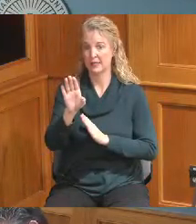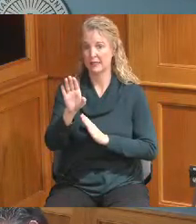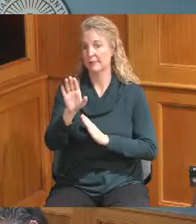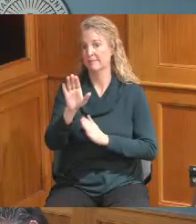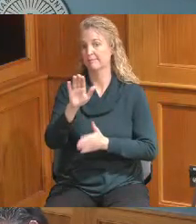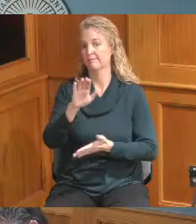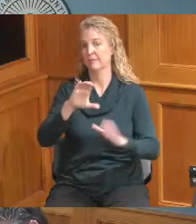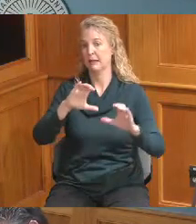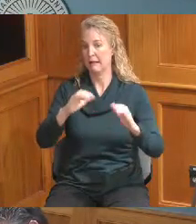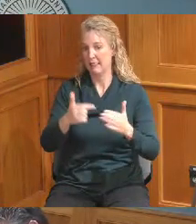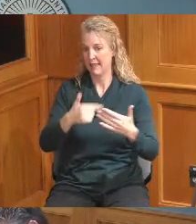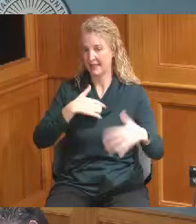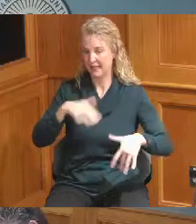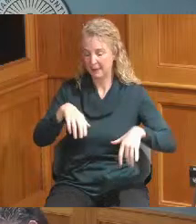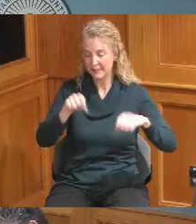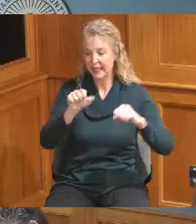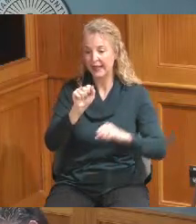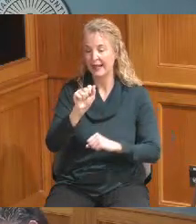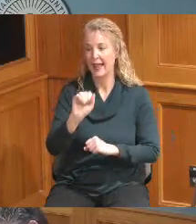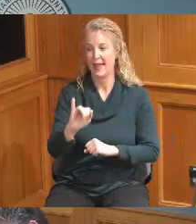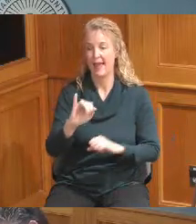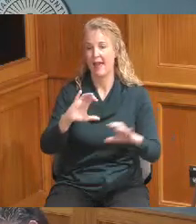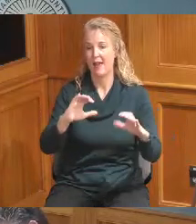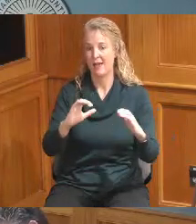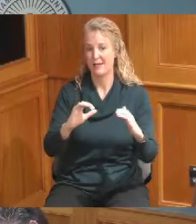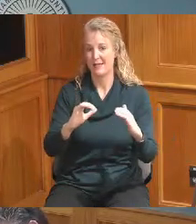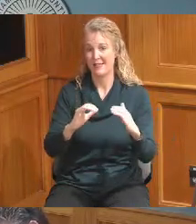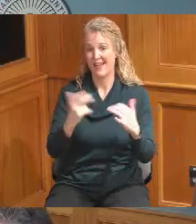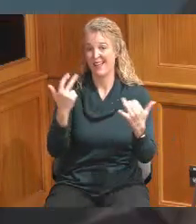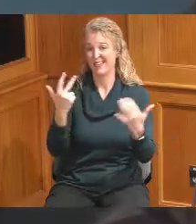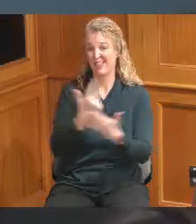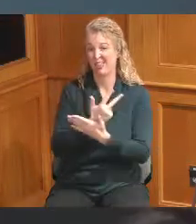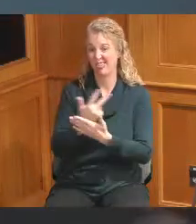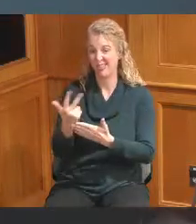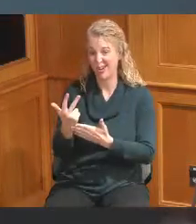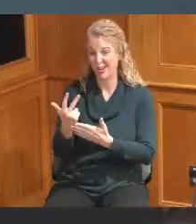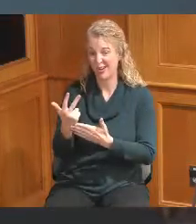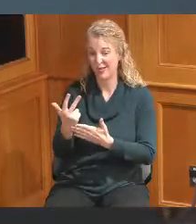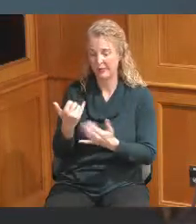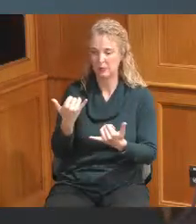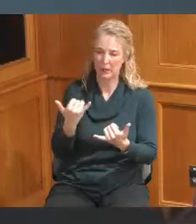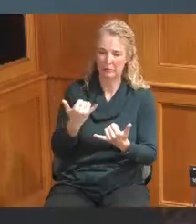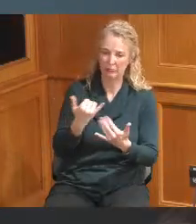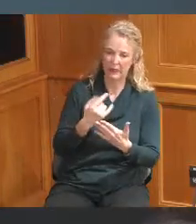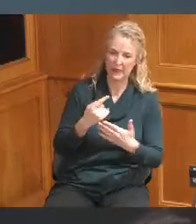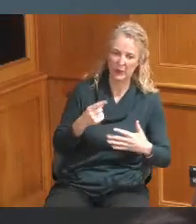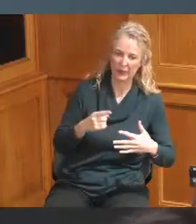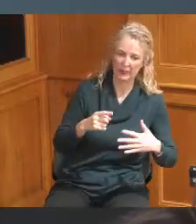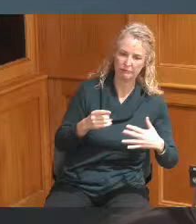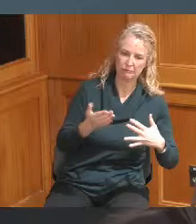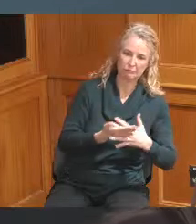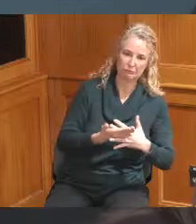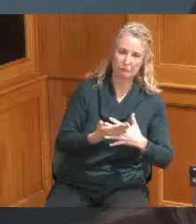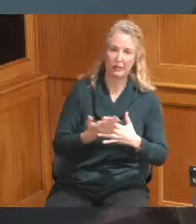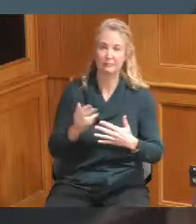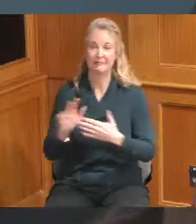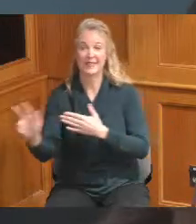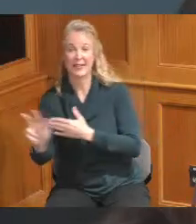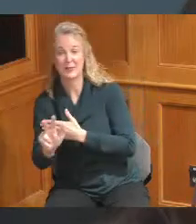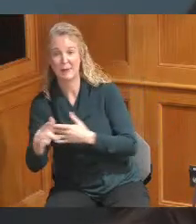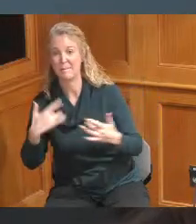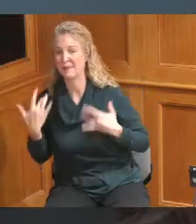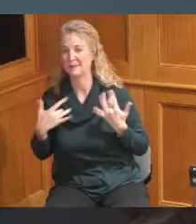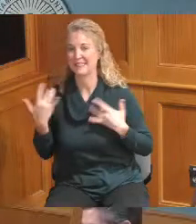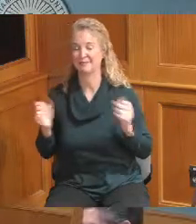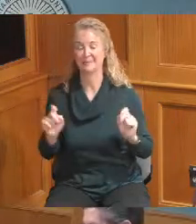Development Academy, AI Leadership Academy. We're on our third week. This was our break this week, so looking forward to the next three. Thank you.